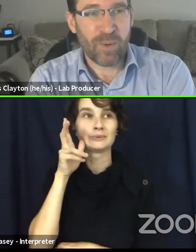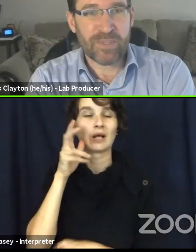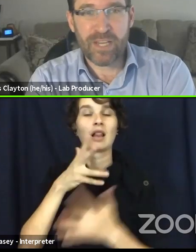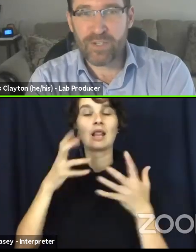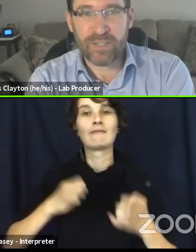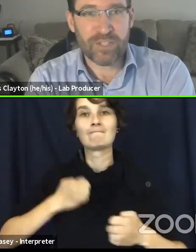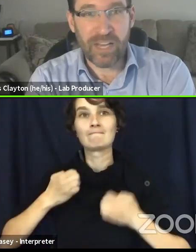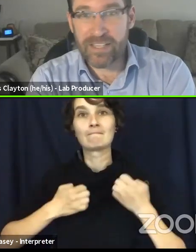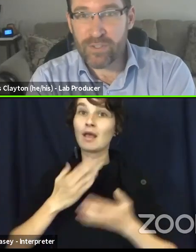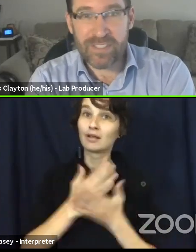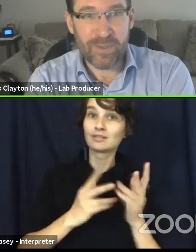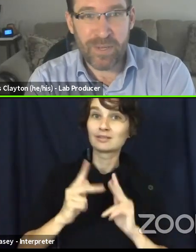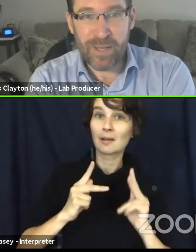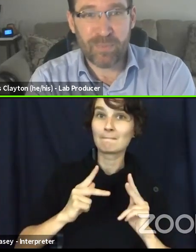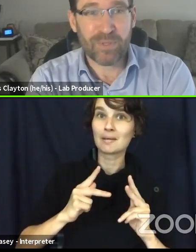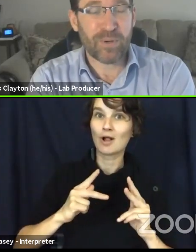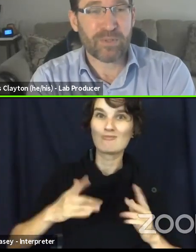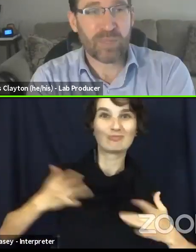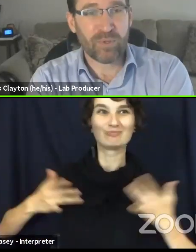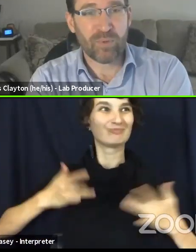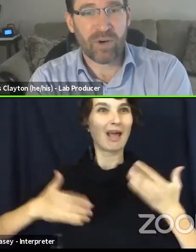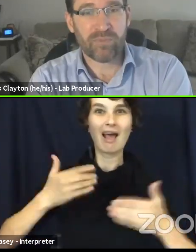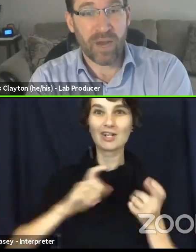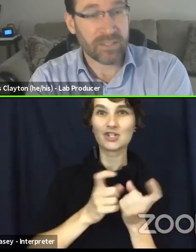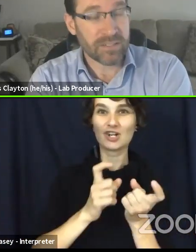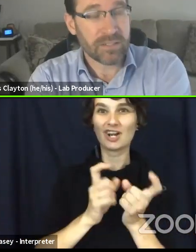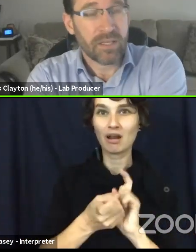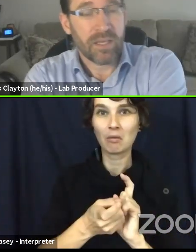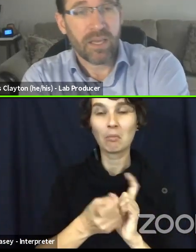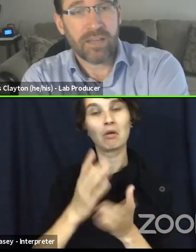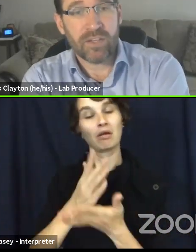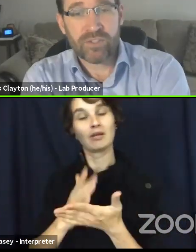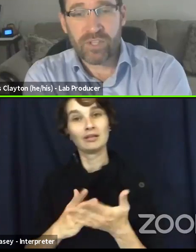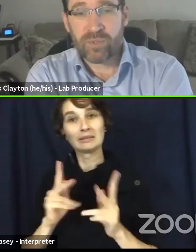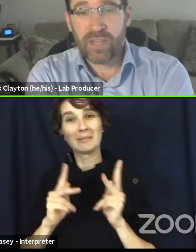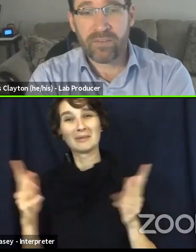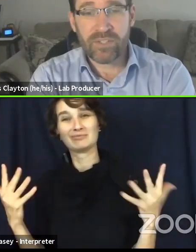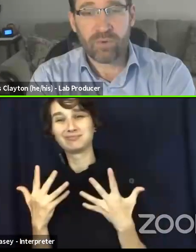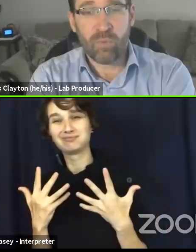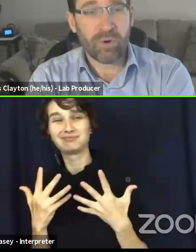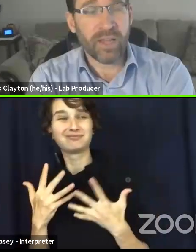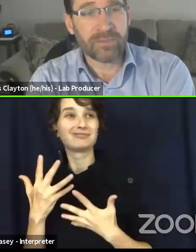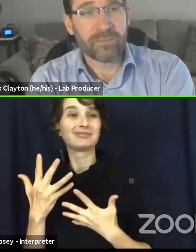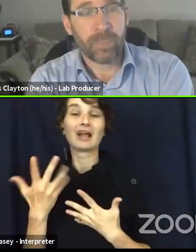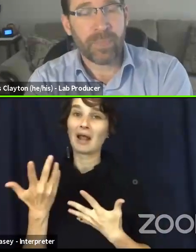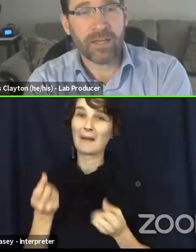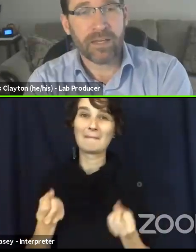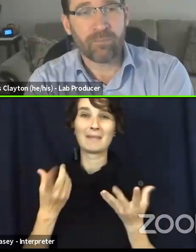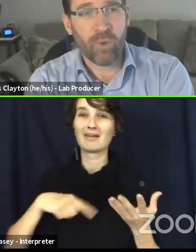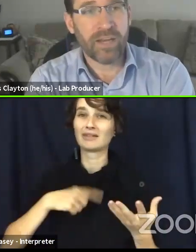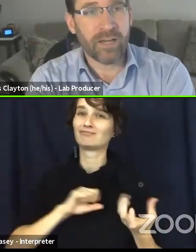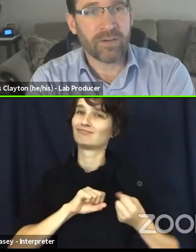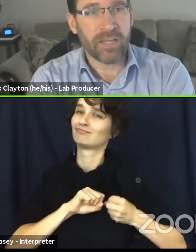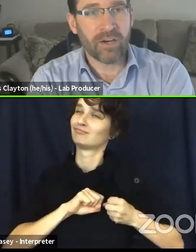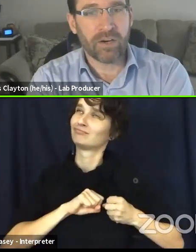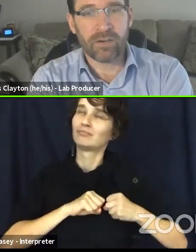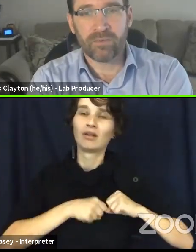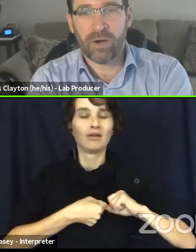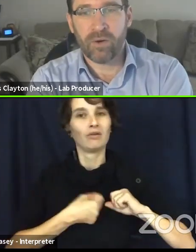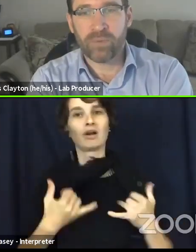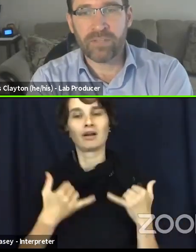the experimentation and the change that's going on, but there are also people who are frightened. And there's also a lot of us who are mourning right now